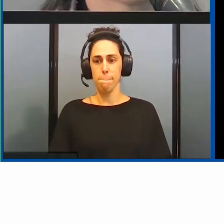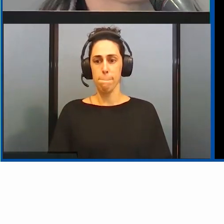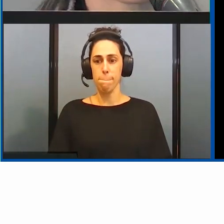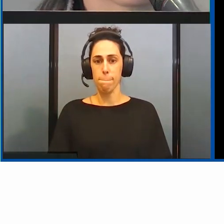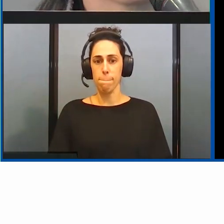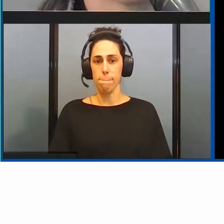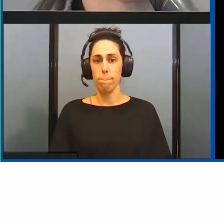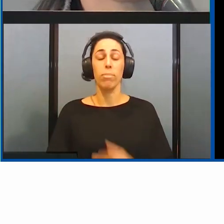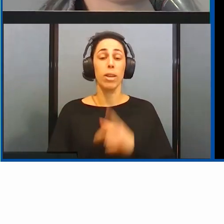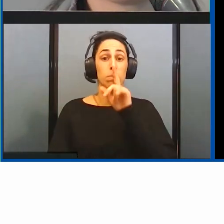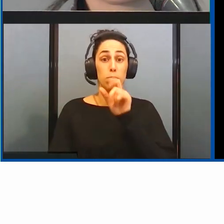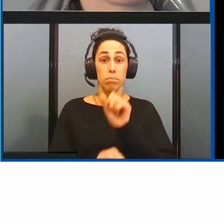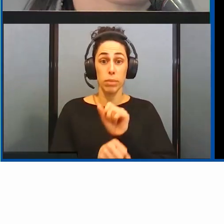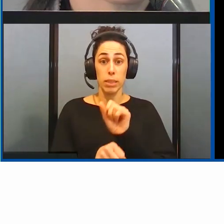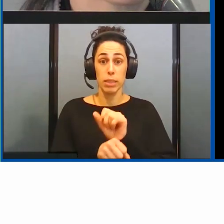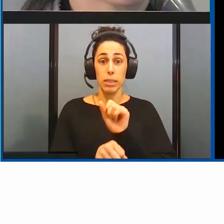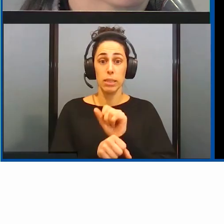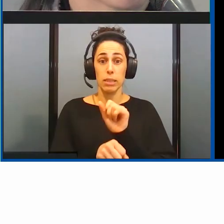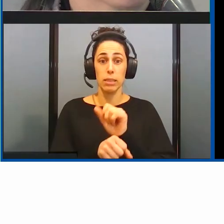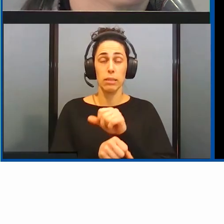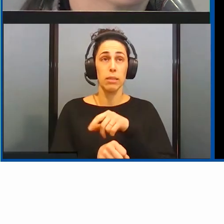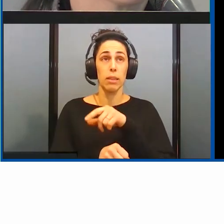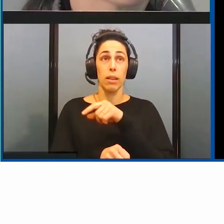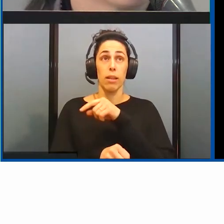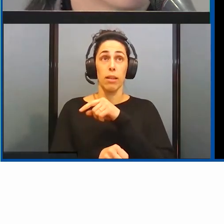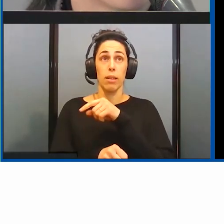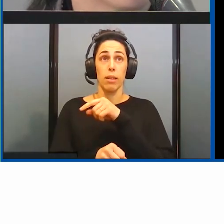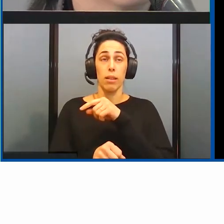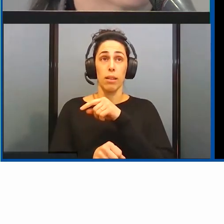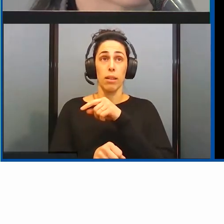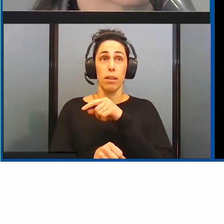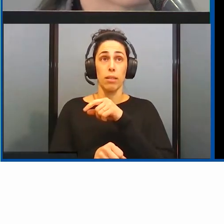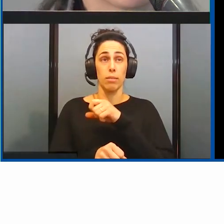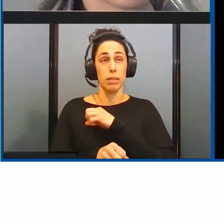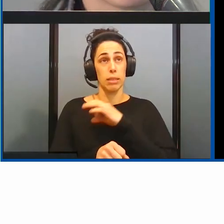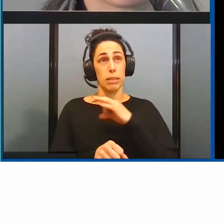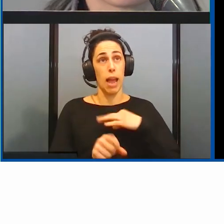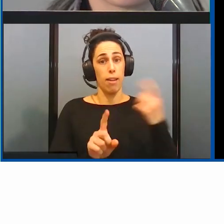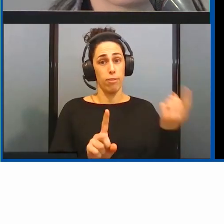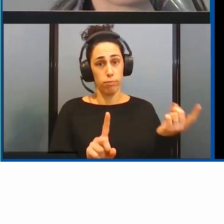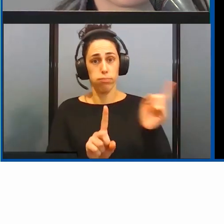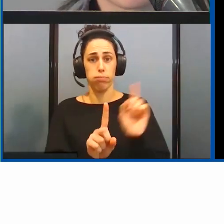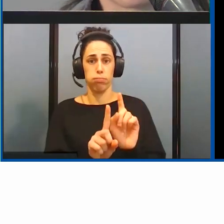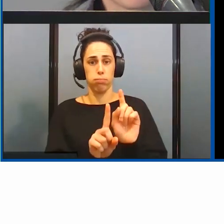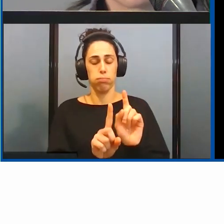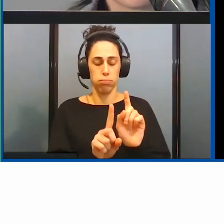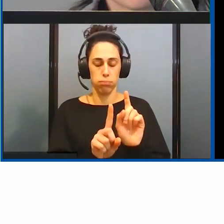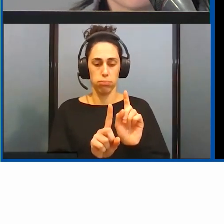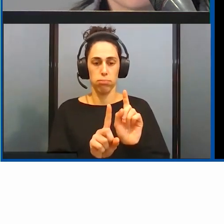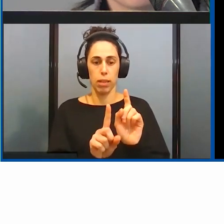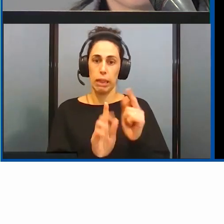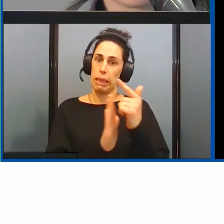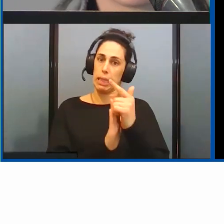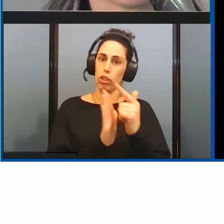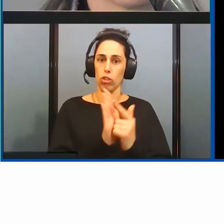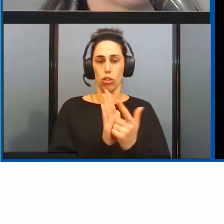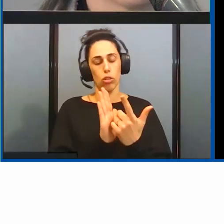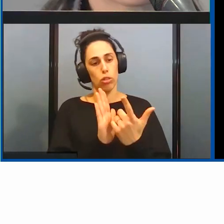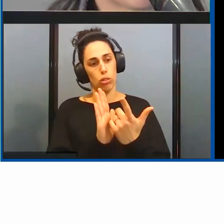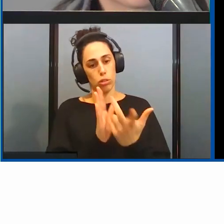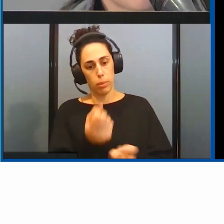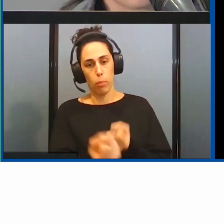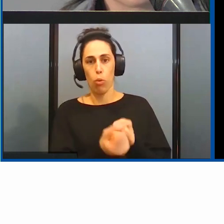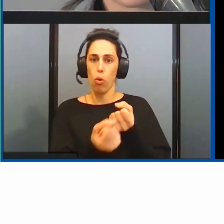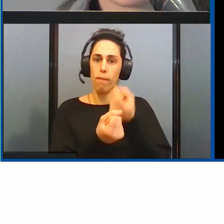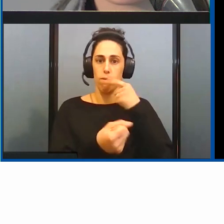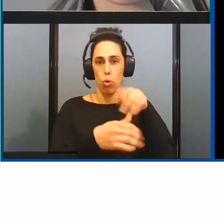representation, for example, to get access into schools. But if they're being, but they may be able to